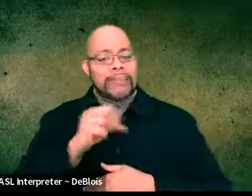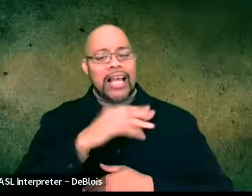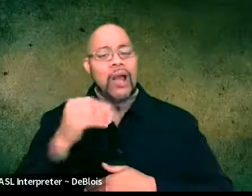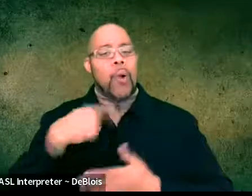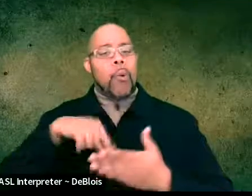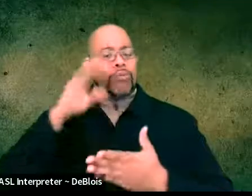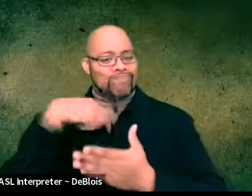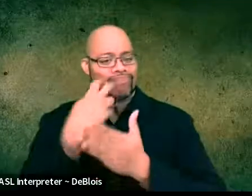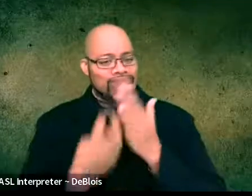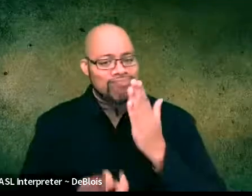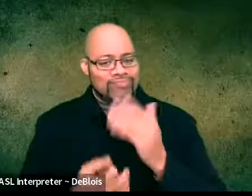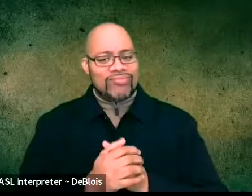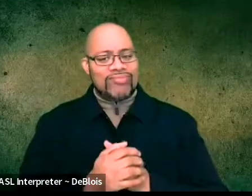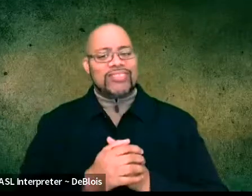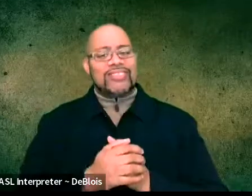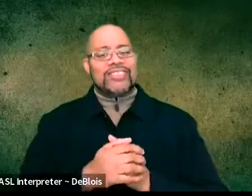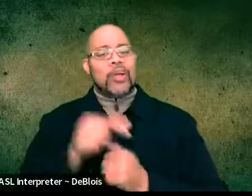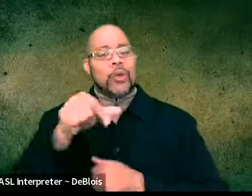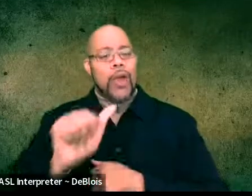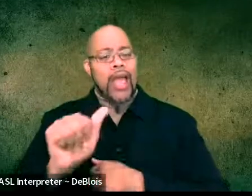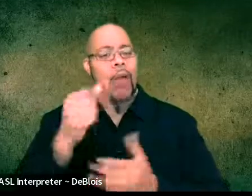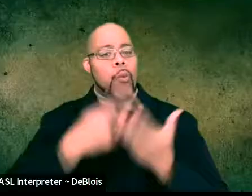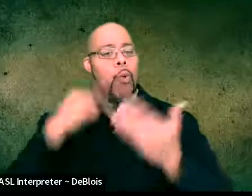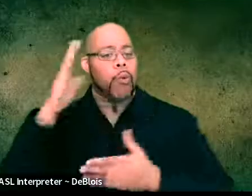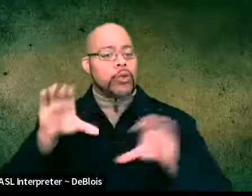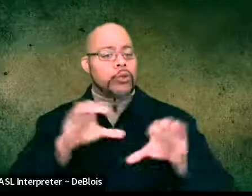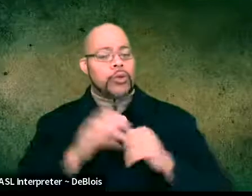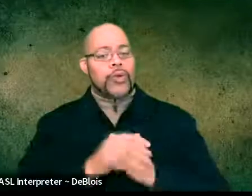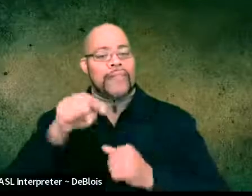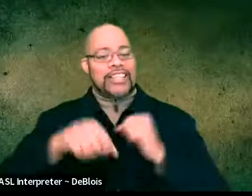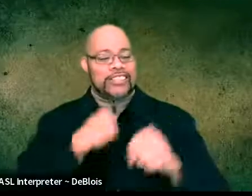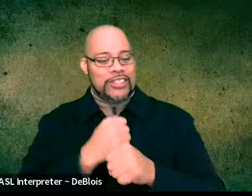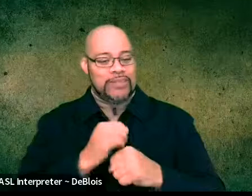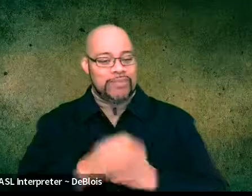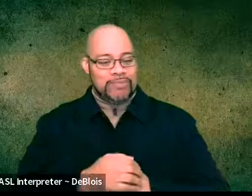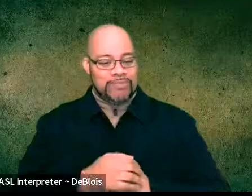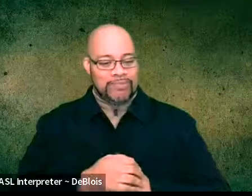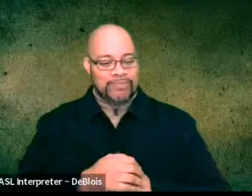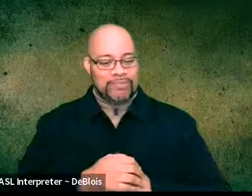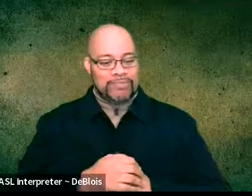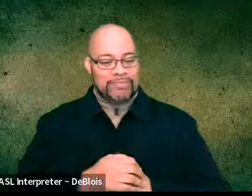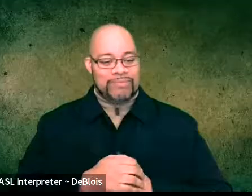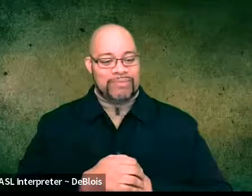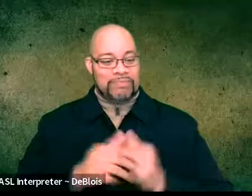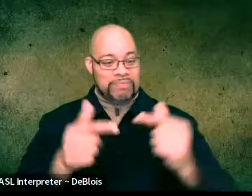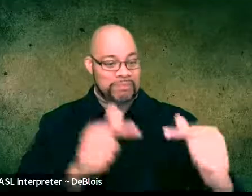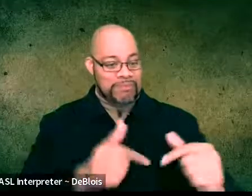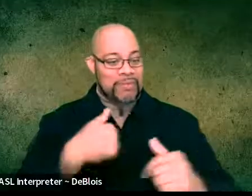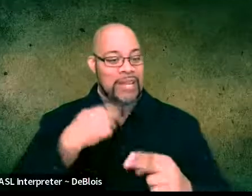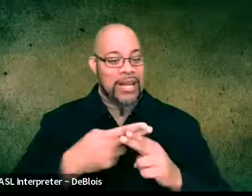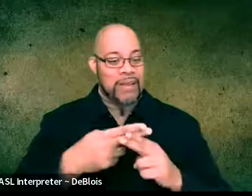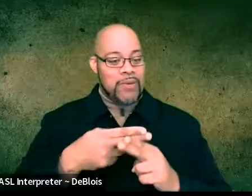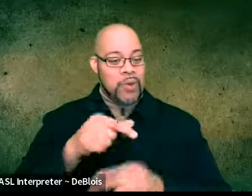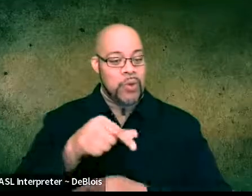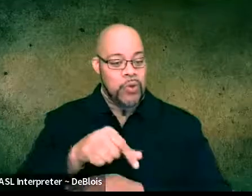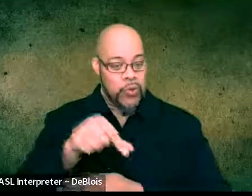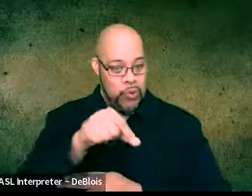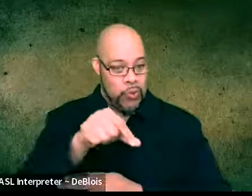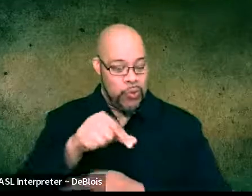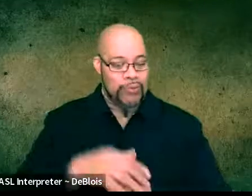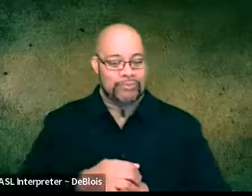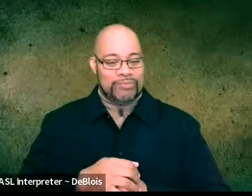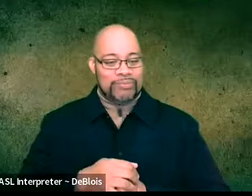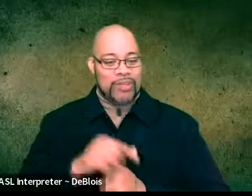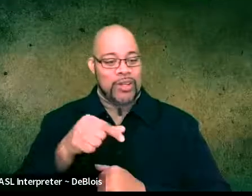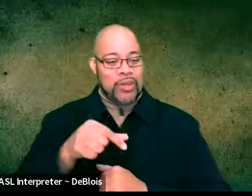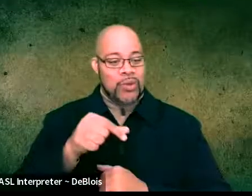get into just the Q&A of what we're going to be doing this year. My name is Q, or